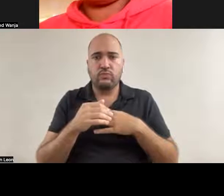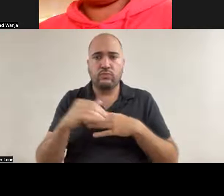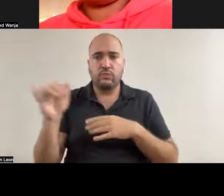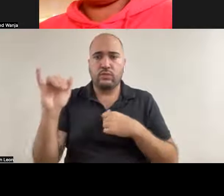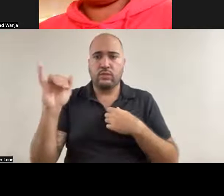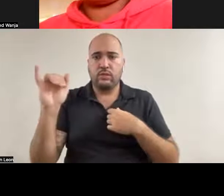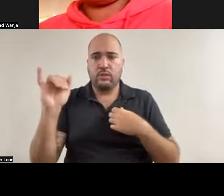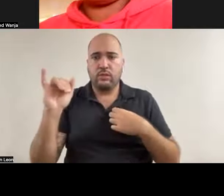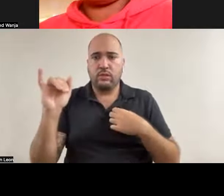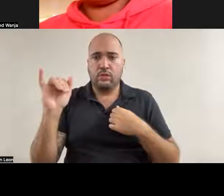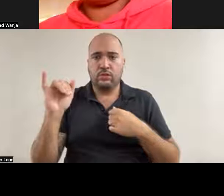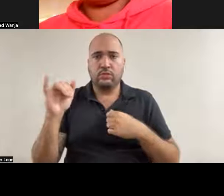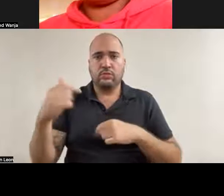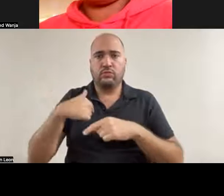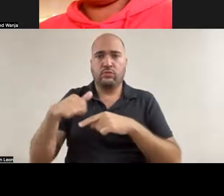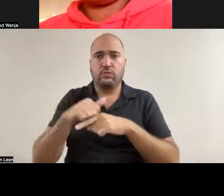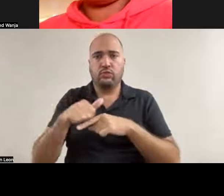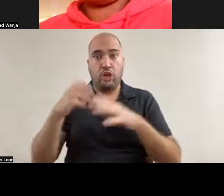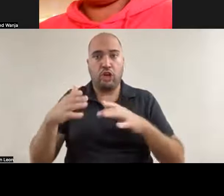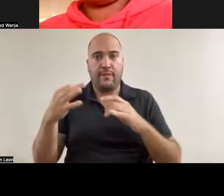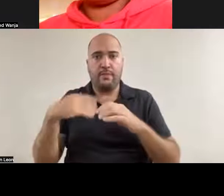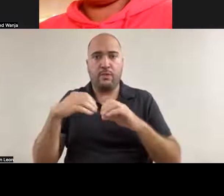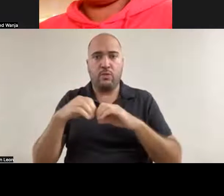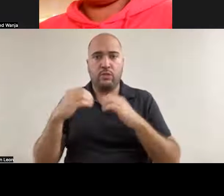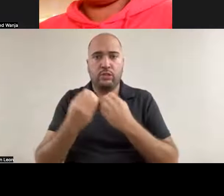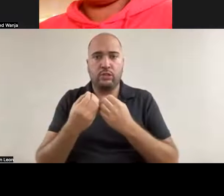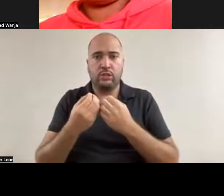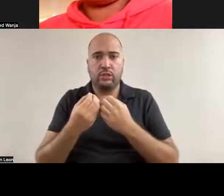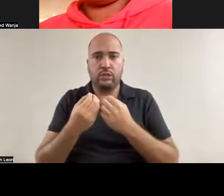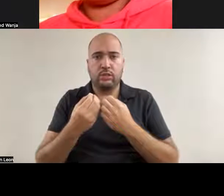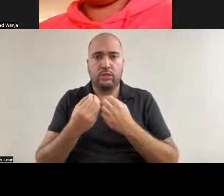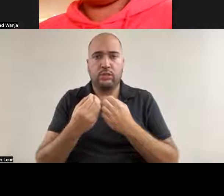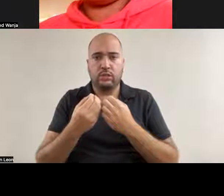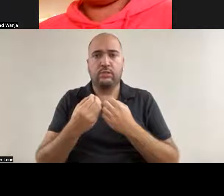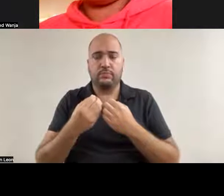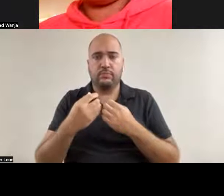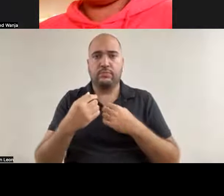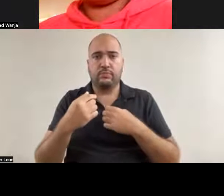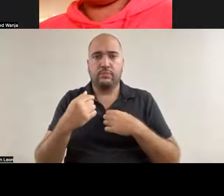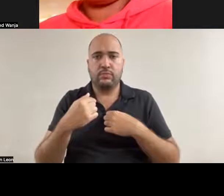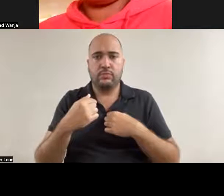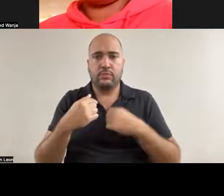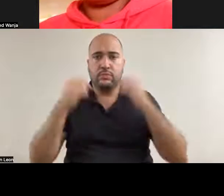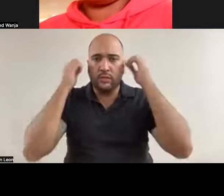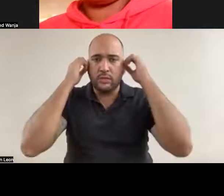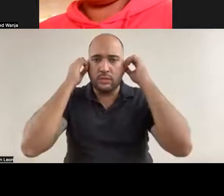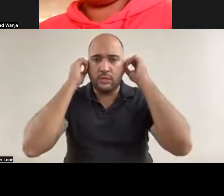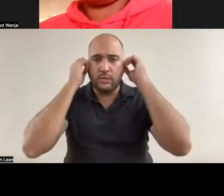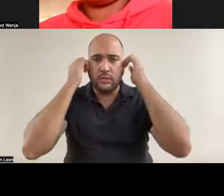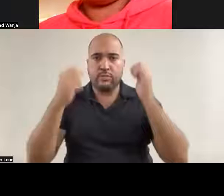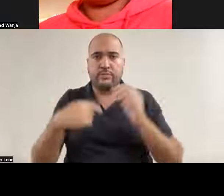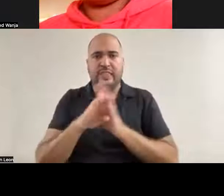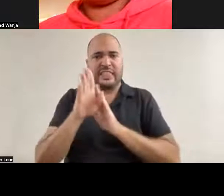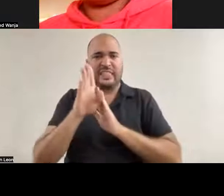also the trainer of my organization. And I used to develop some